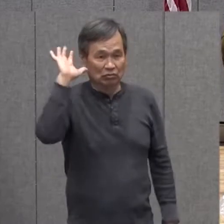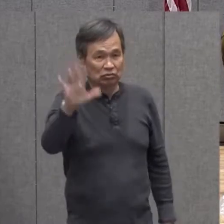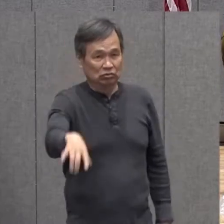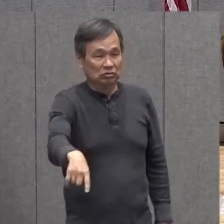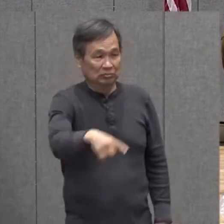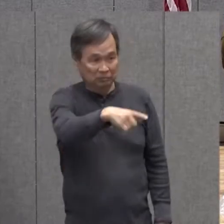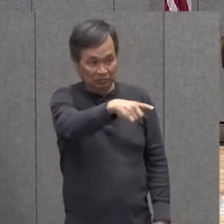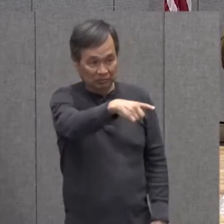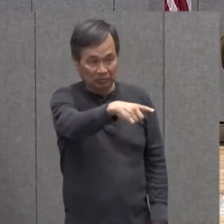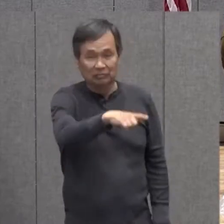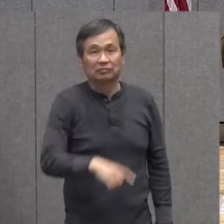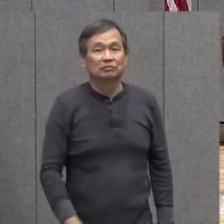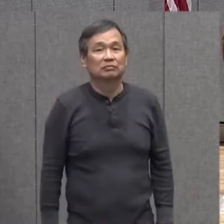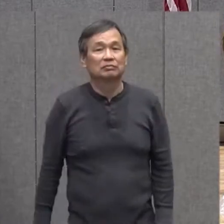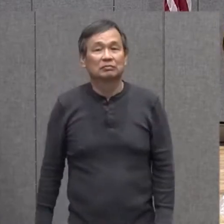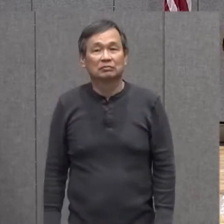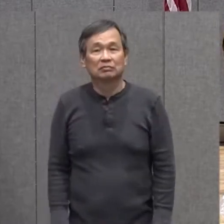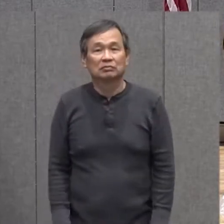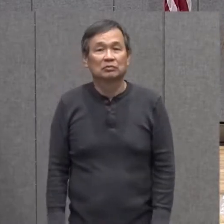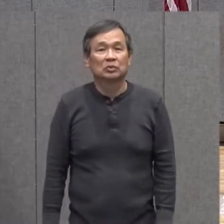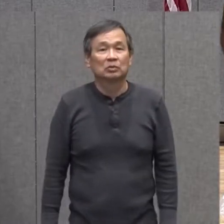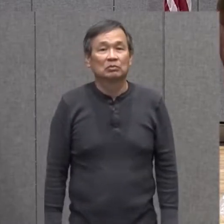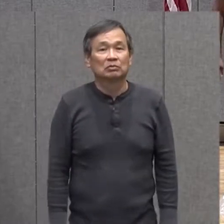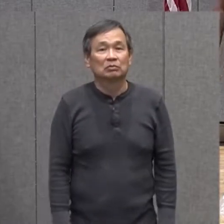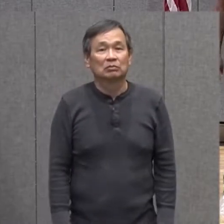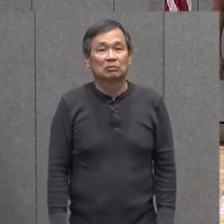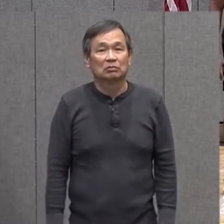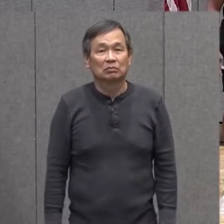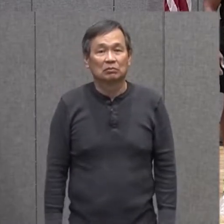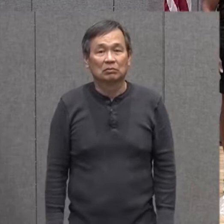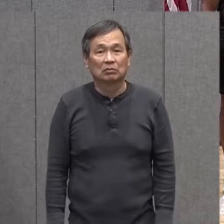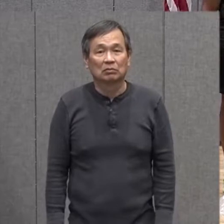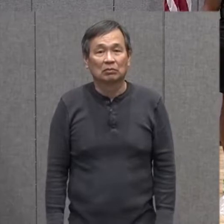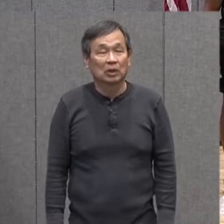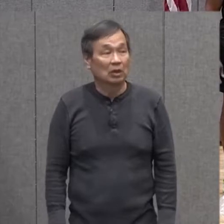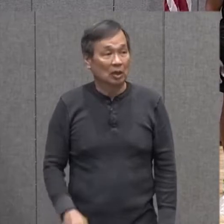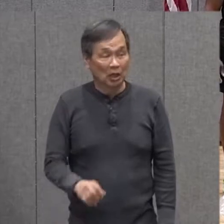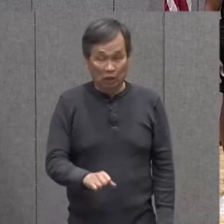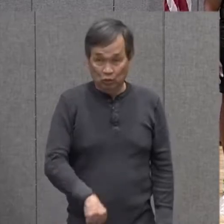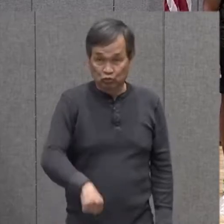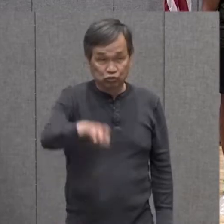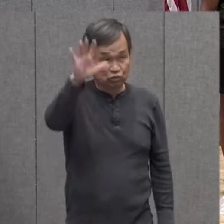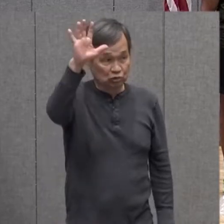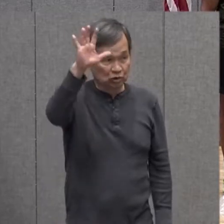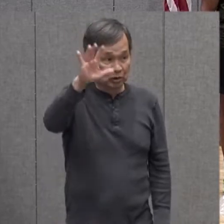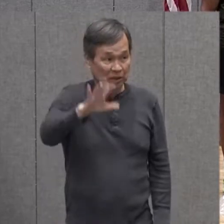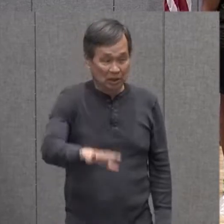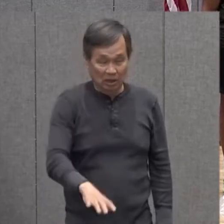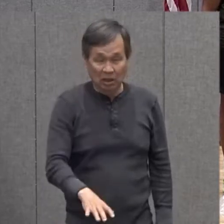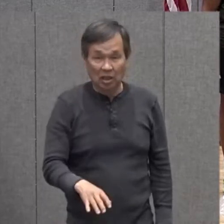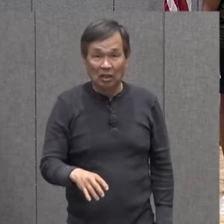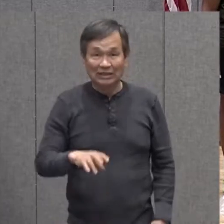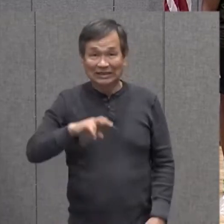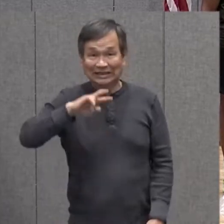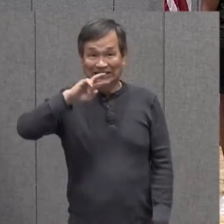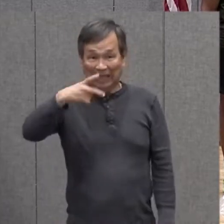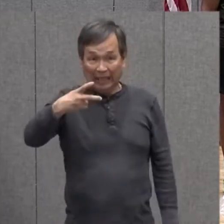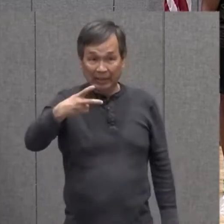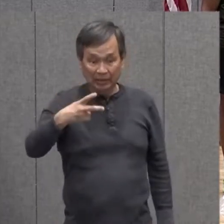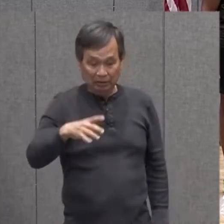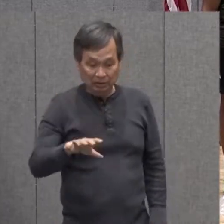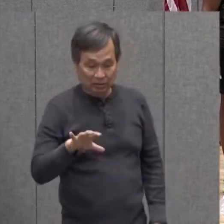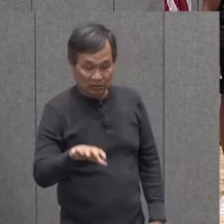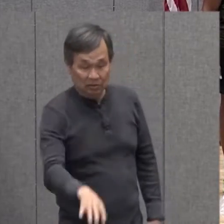one plastic bag, and I'm going to throw it in the air. And while that plastic bag is in the air, I'm going to grab the